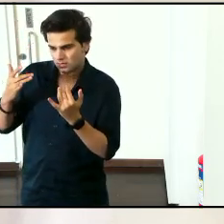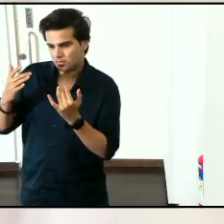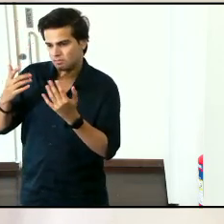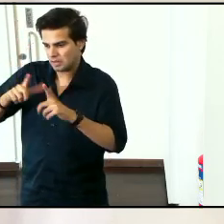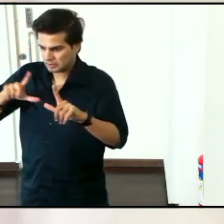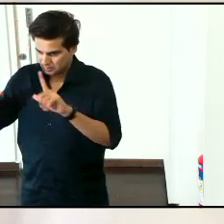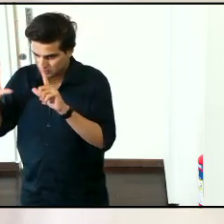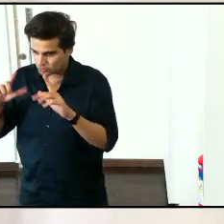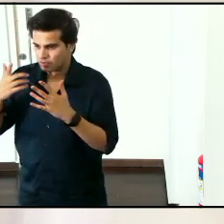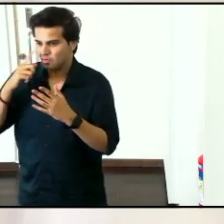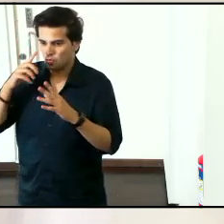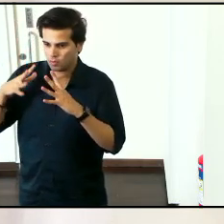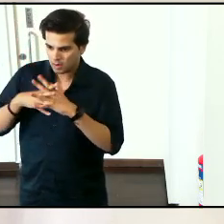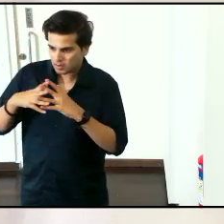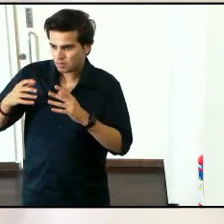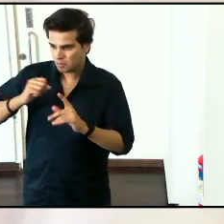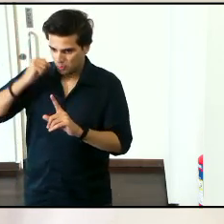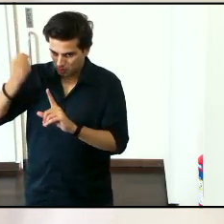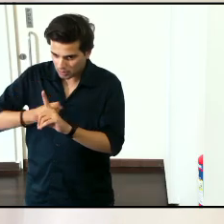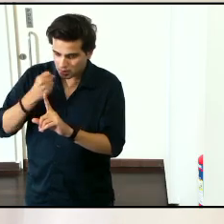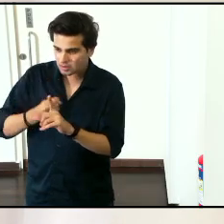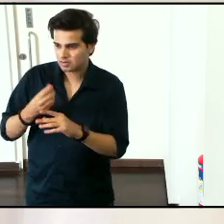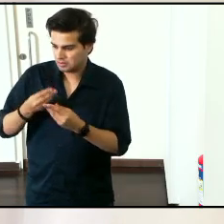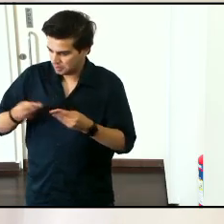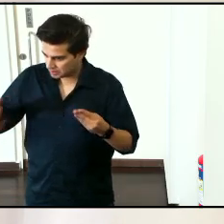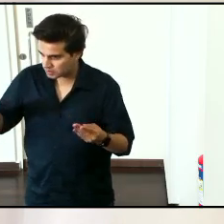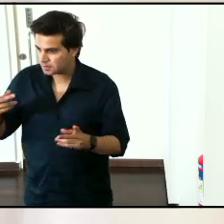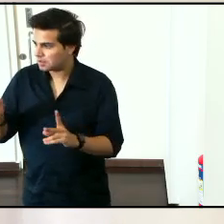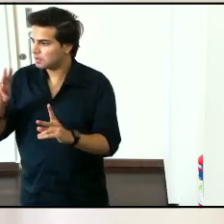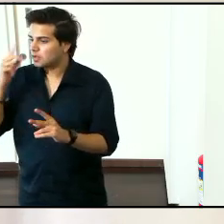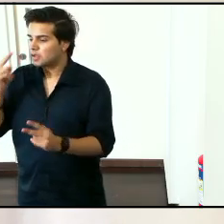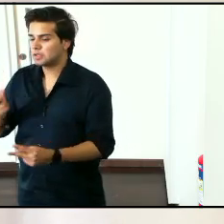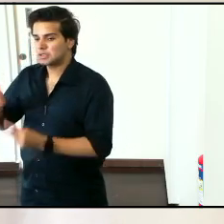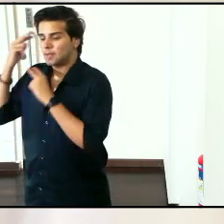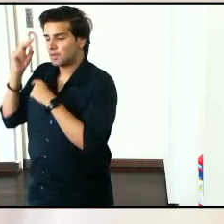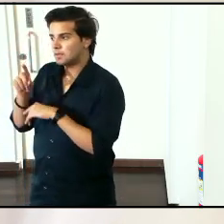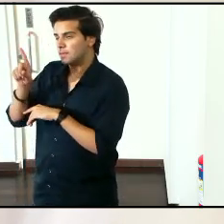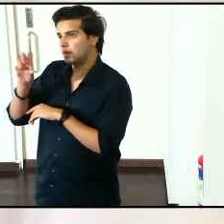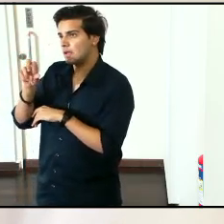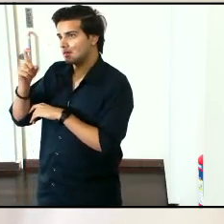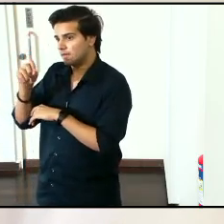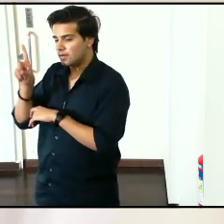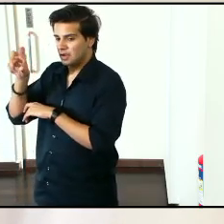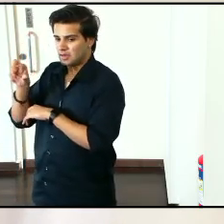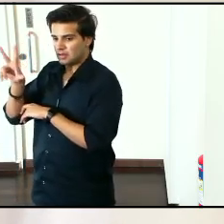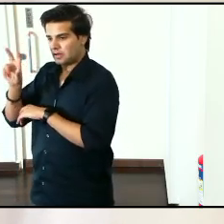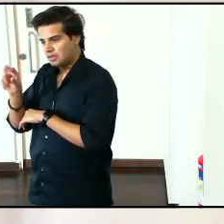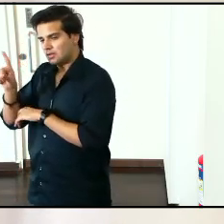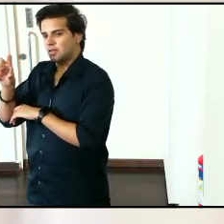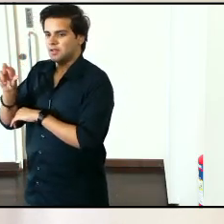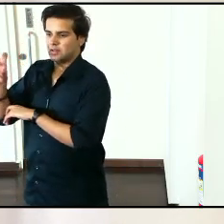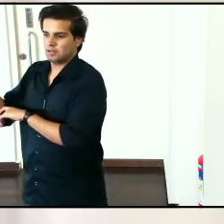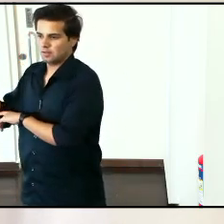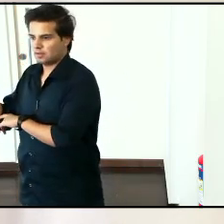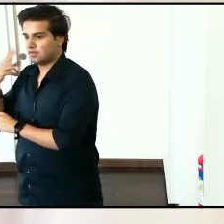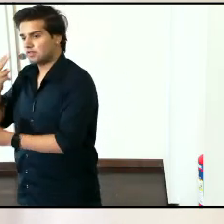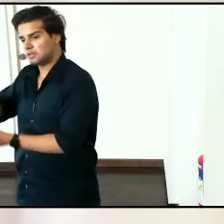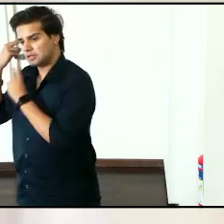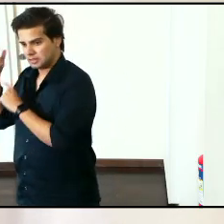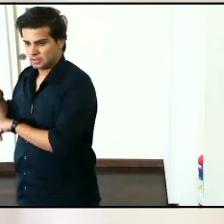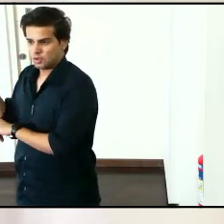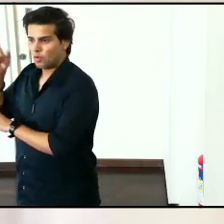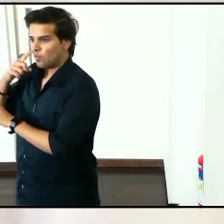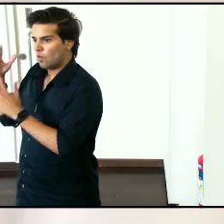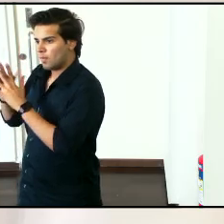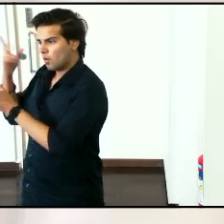women's protests and so on, we must also think back to the time of the 70s and 80s and 90s, when many of those women are